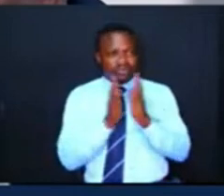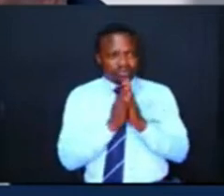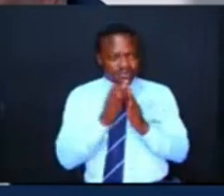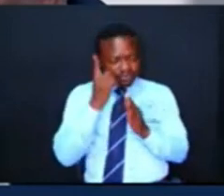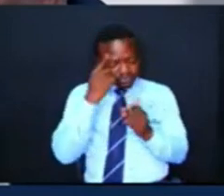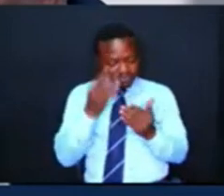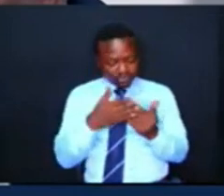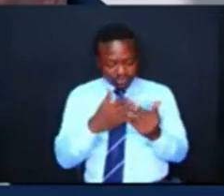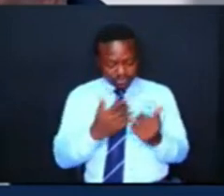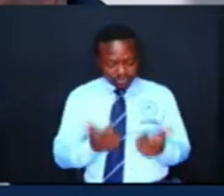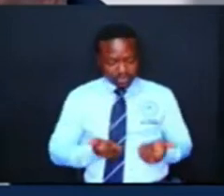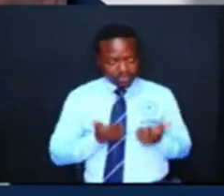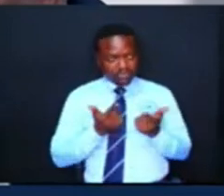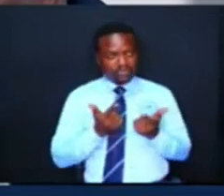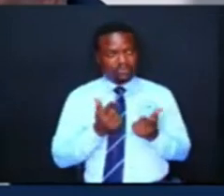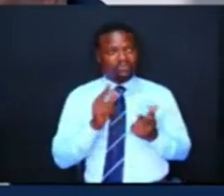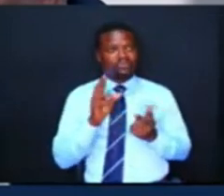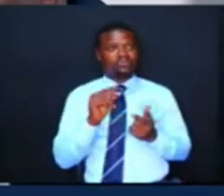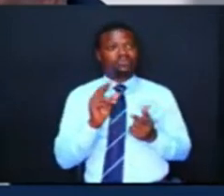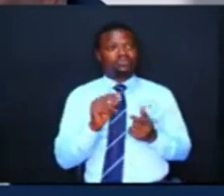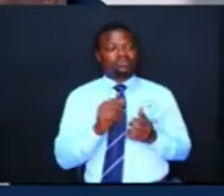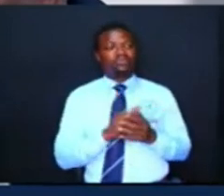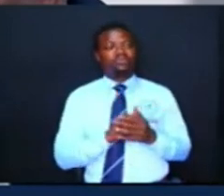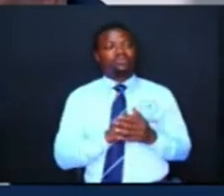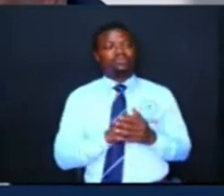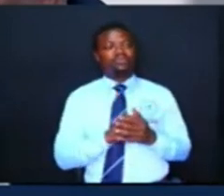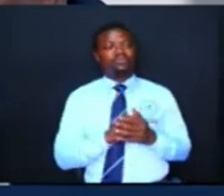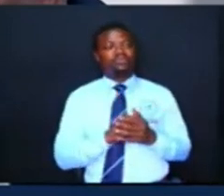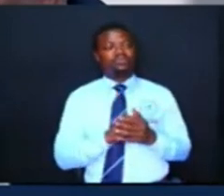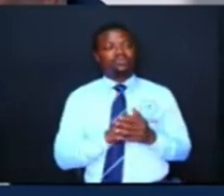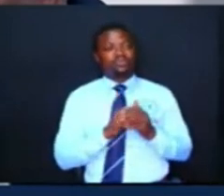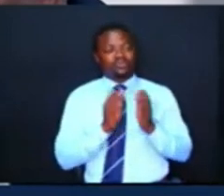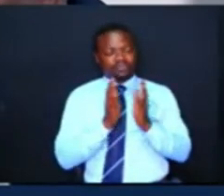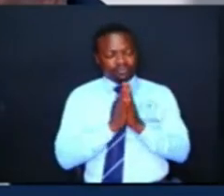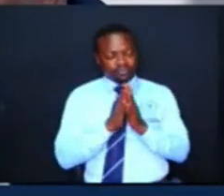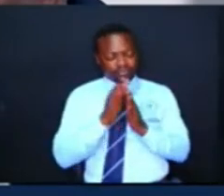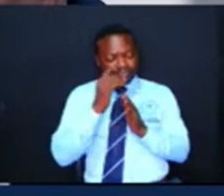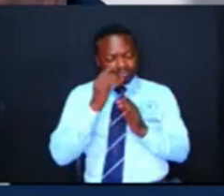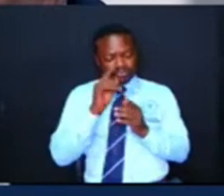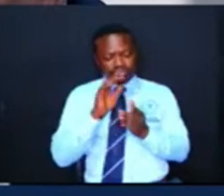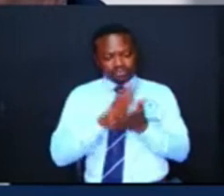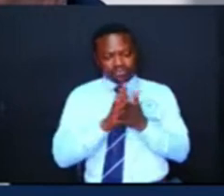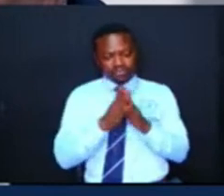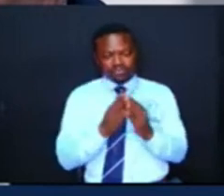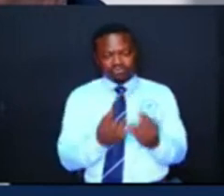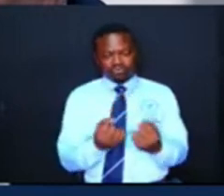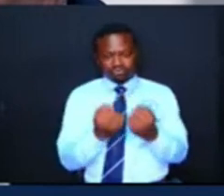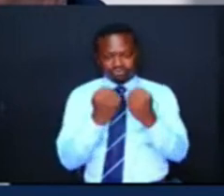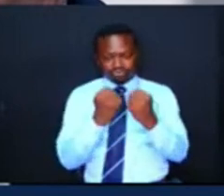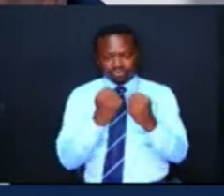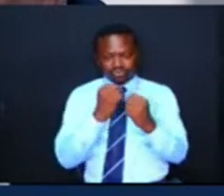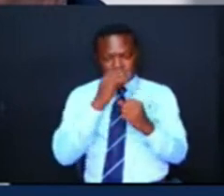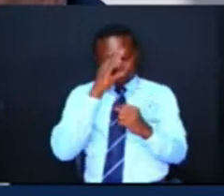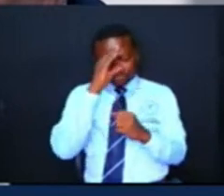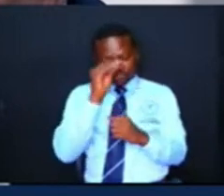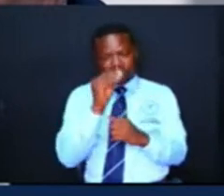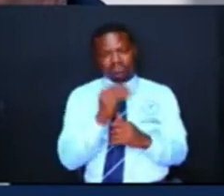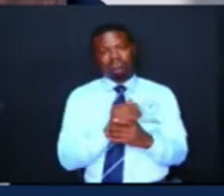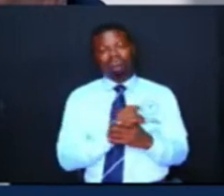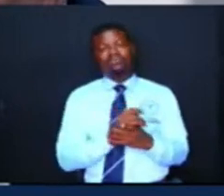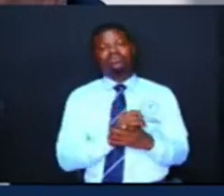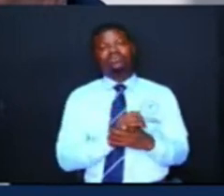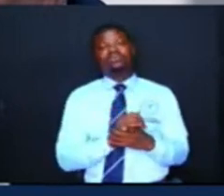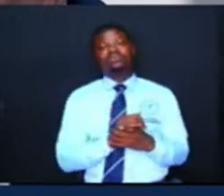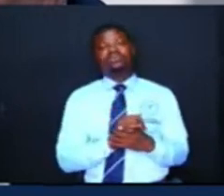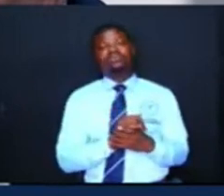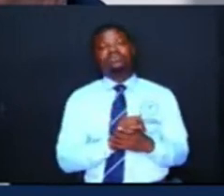for easy lives. Na mon pa ye se abrabo di mu omre emre wo. Pray to be stronger men. Omodin se obebom pa ye se